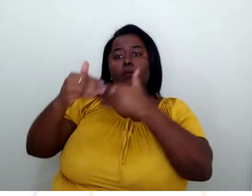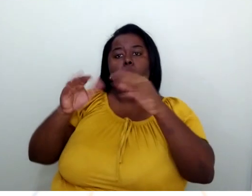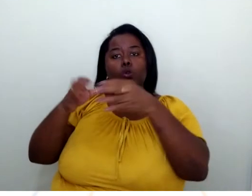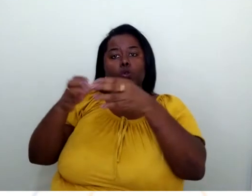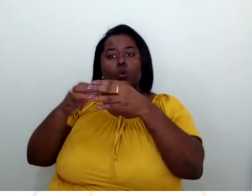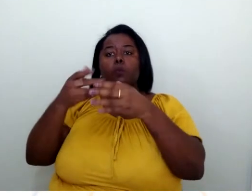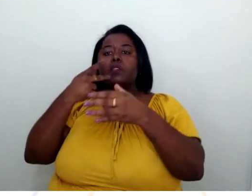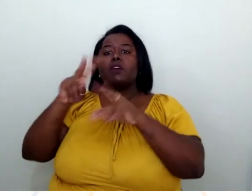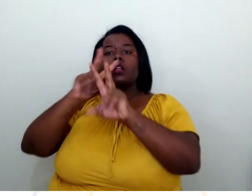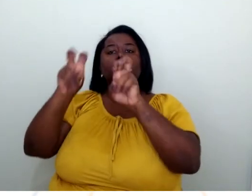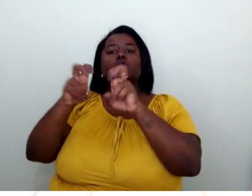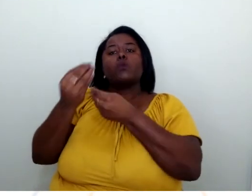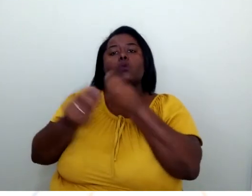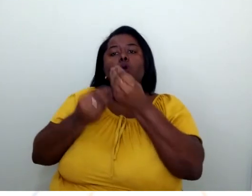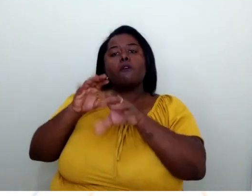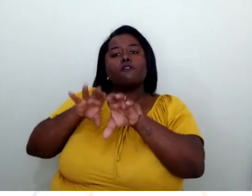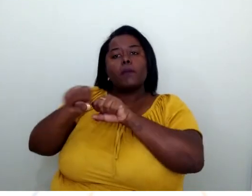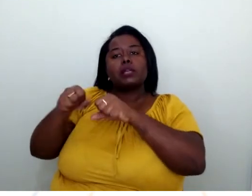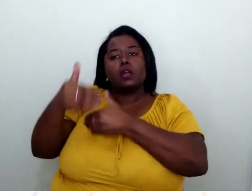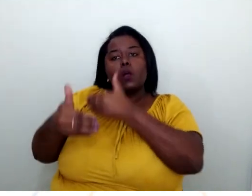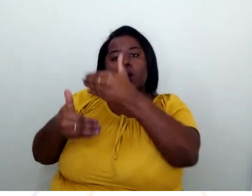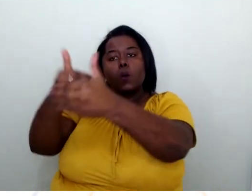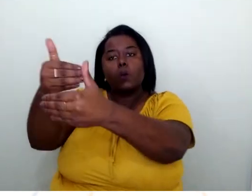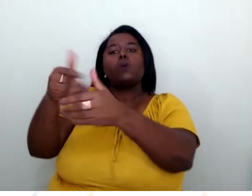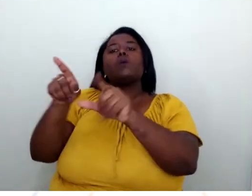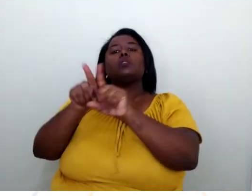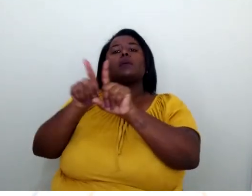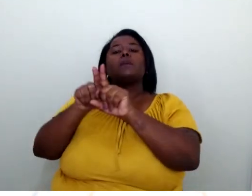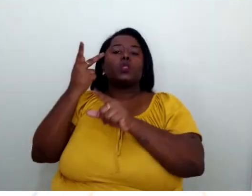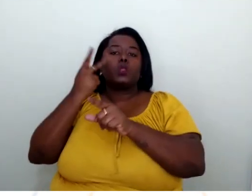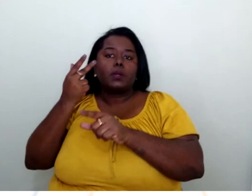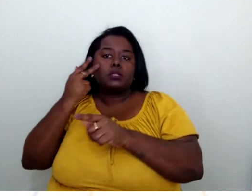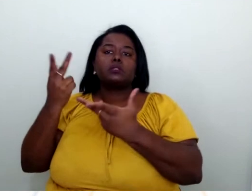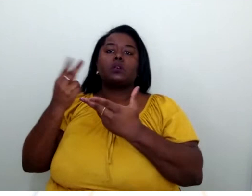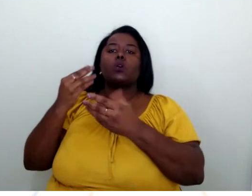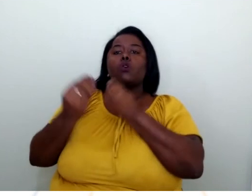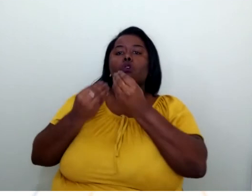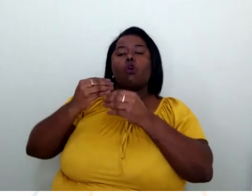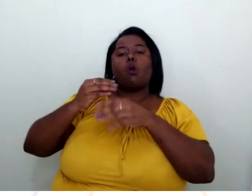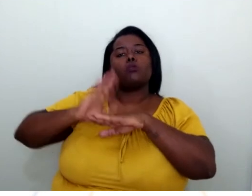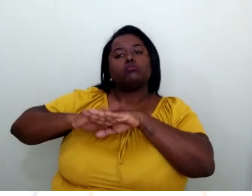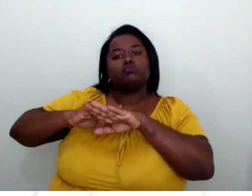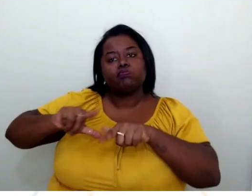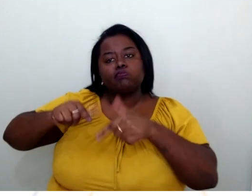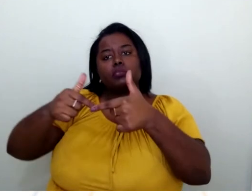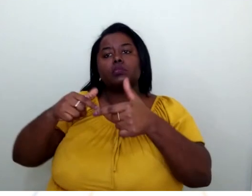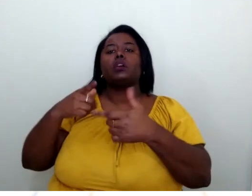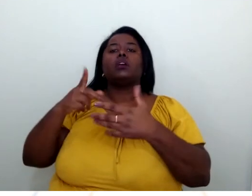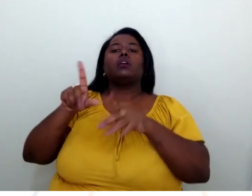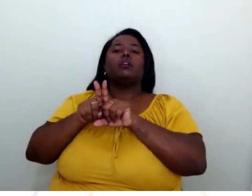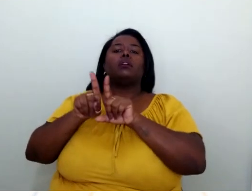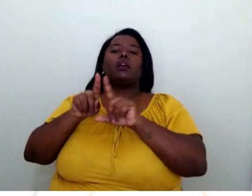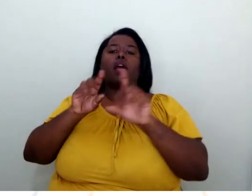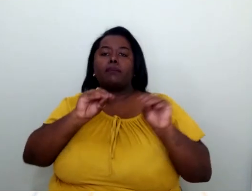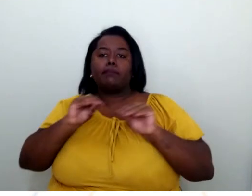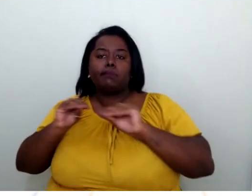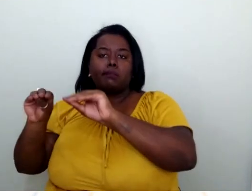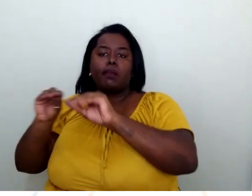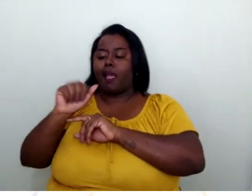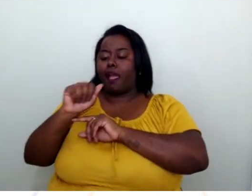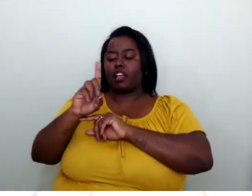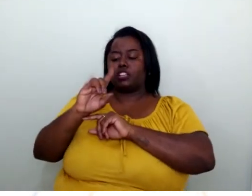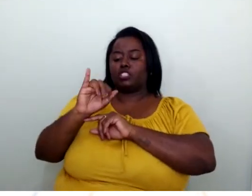and organization is that, learning doesn't happen overnight. Repetition is important. We don't get it the first time,